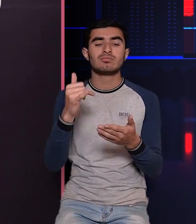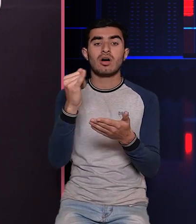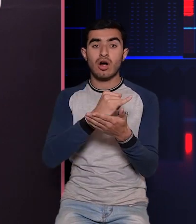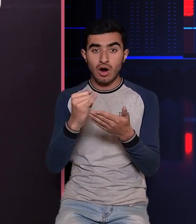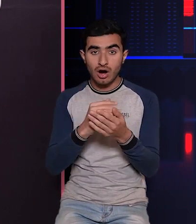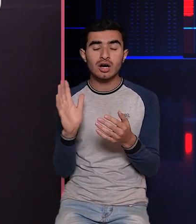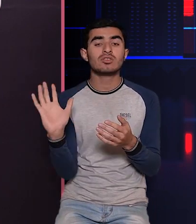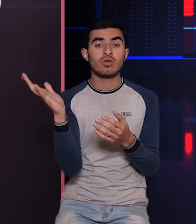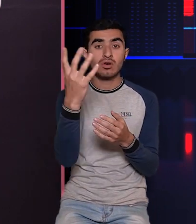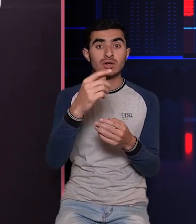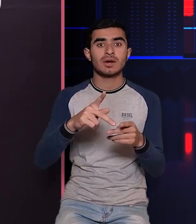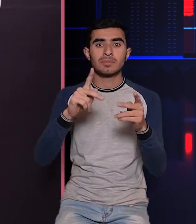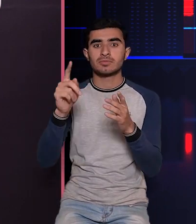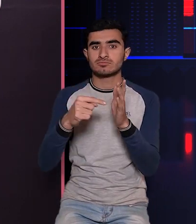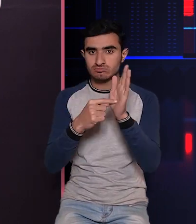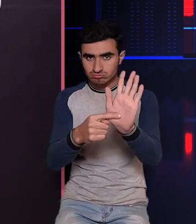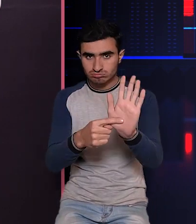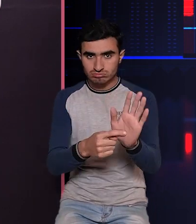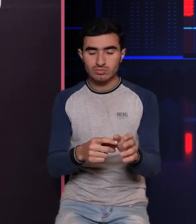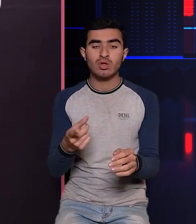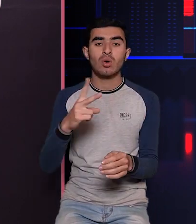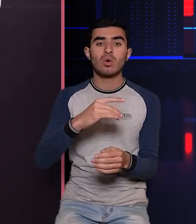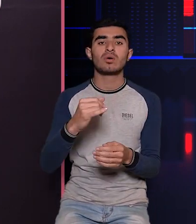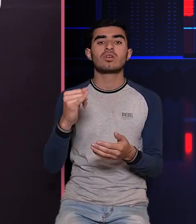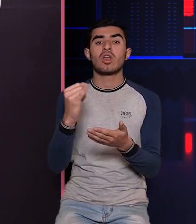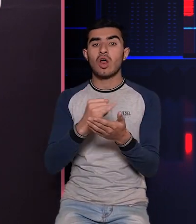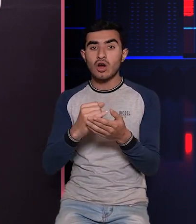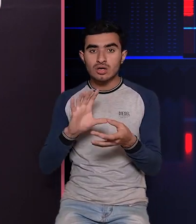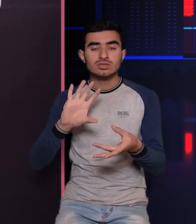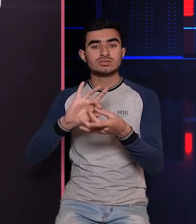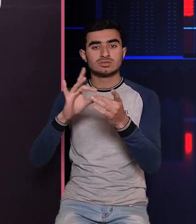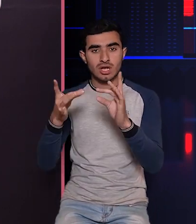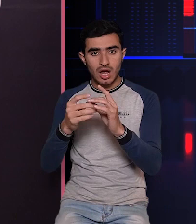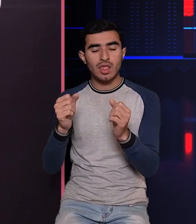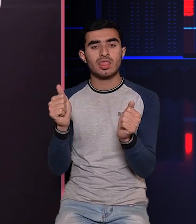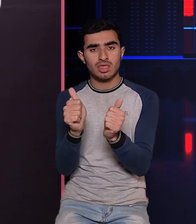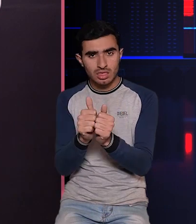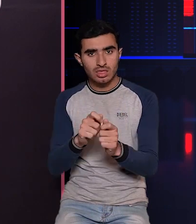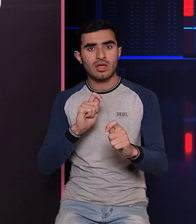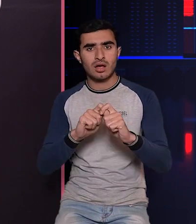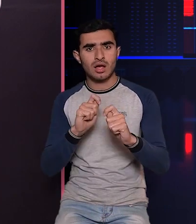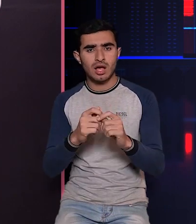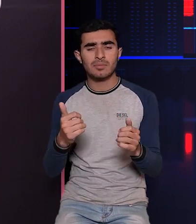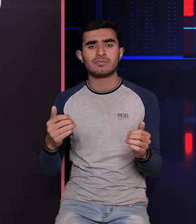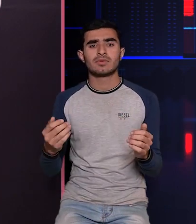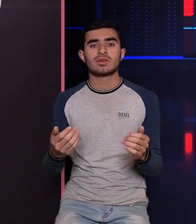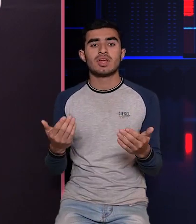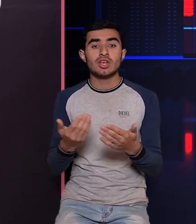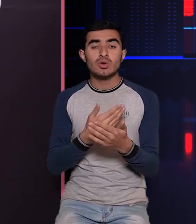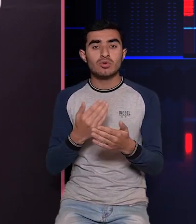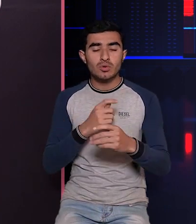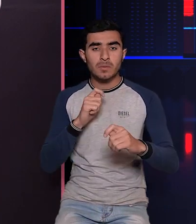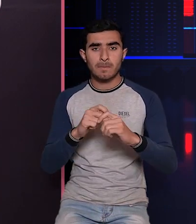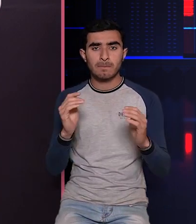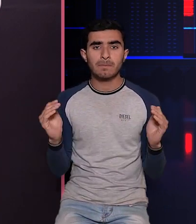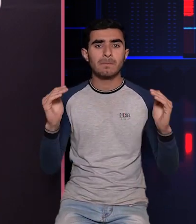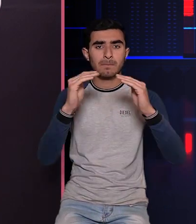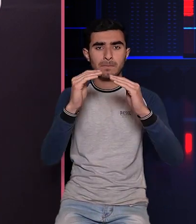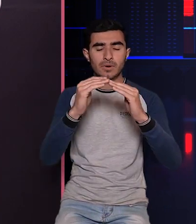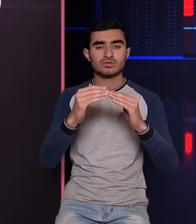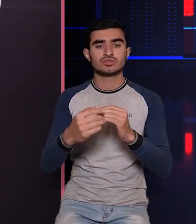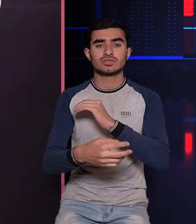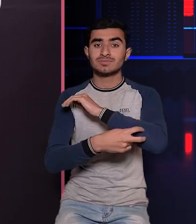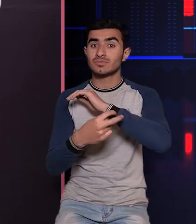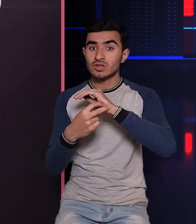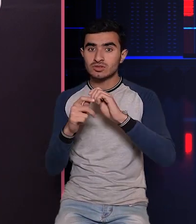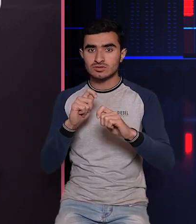art into public spaces, work with the arts as a medium of building bridges, starting